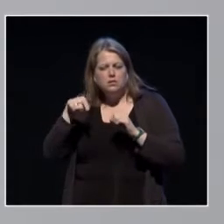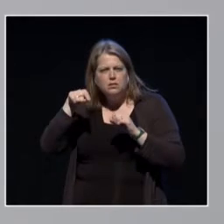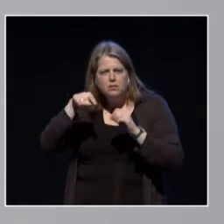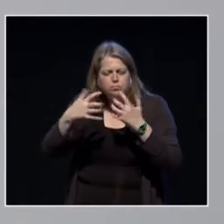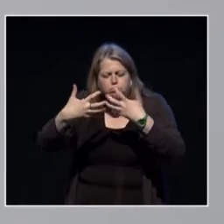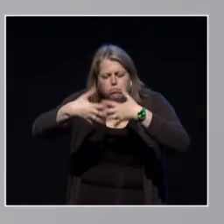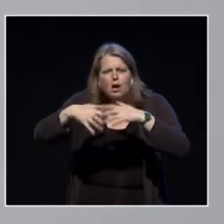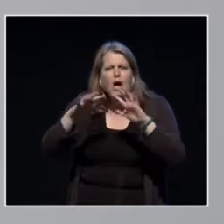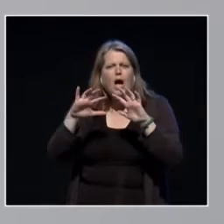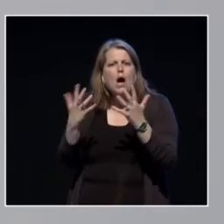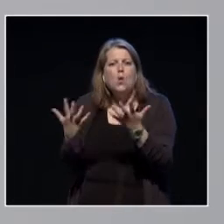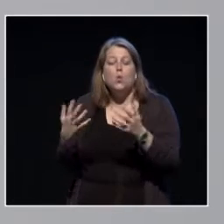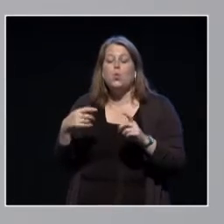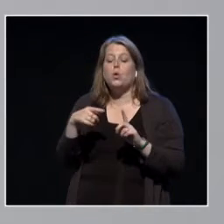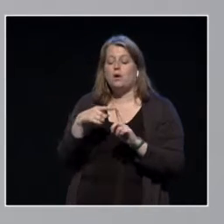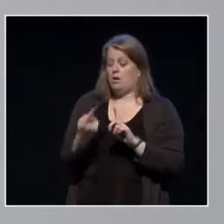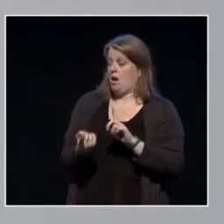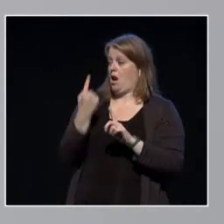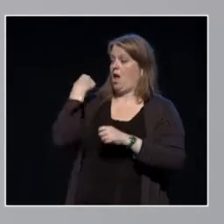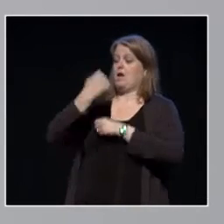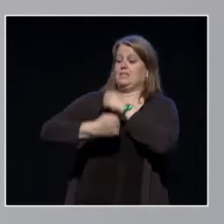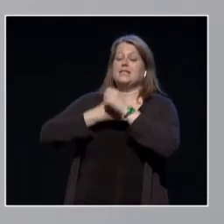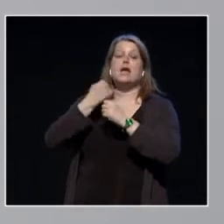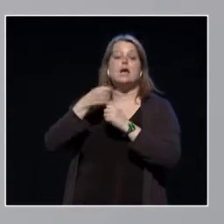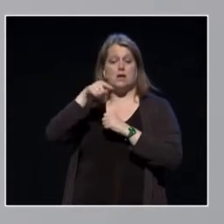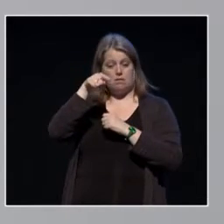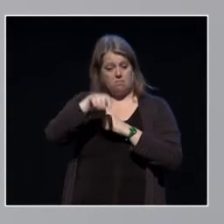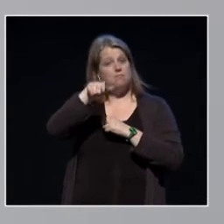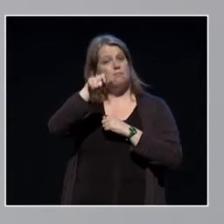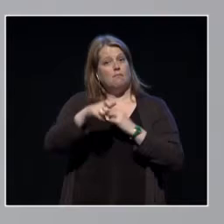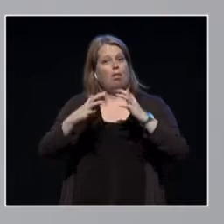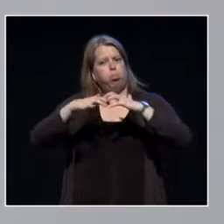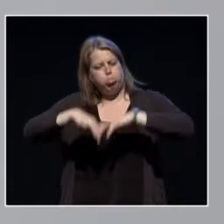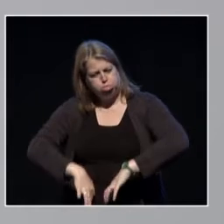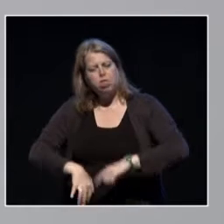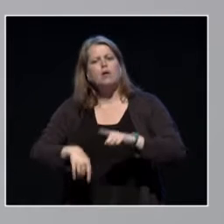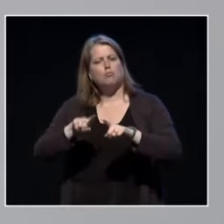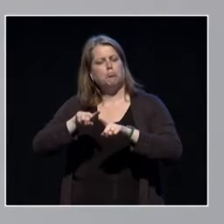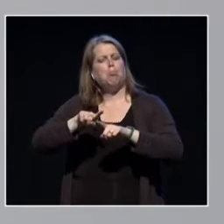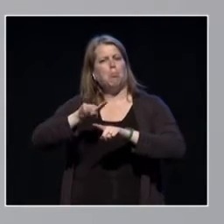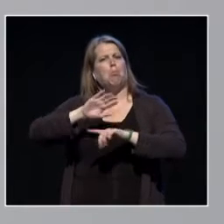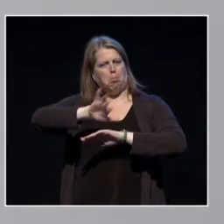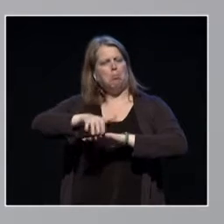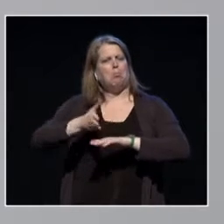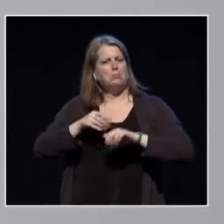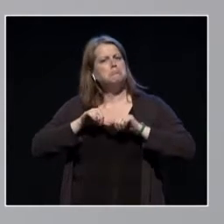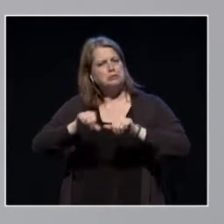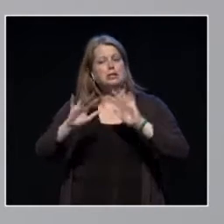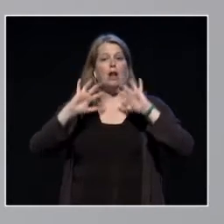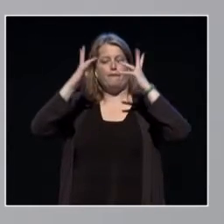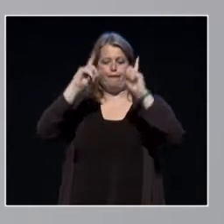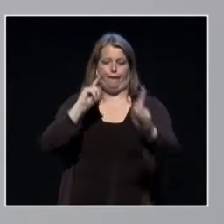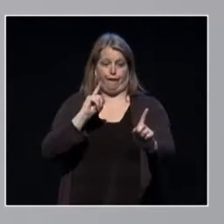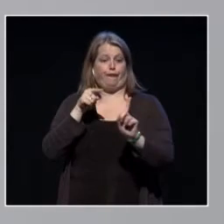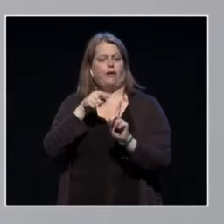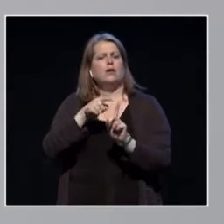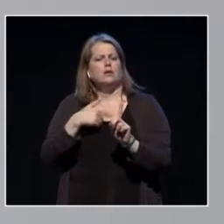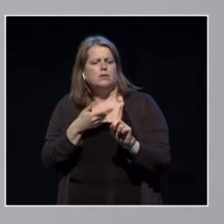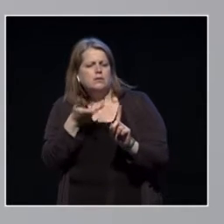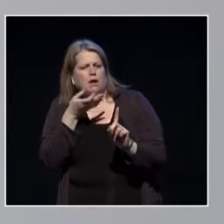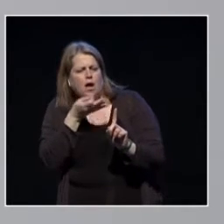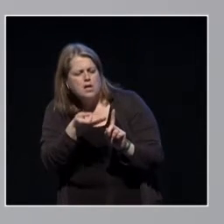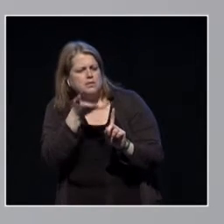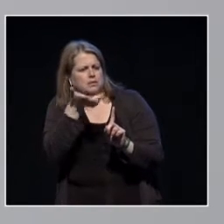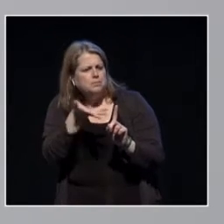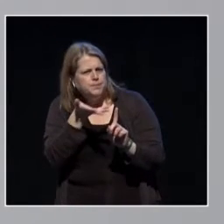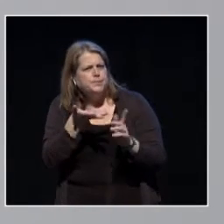Rana Plaza who was still working in a factory to sustain her $4 living. And when I met her, I tried to encourage her to utilize